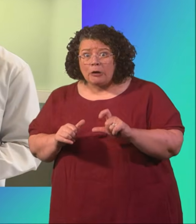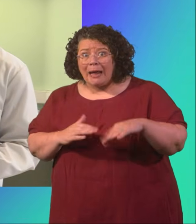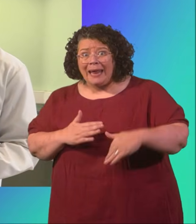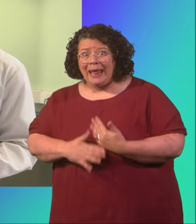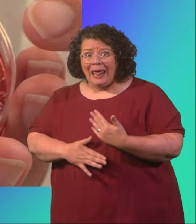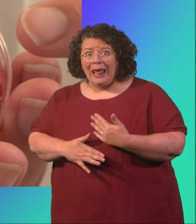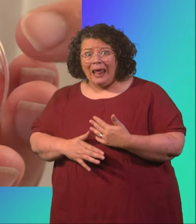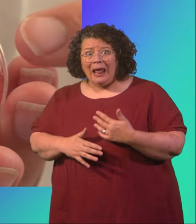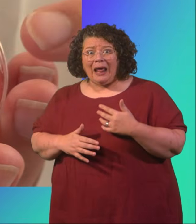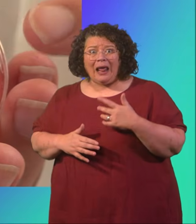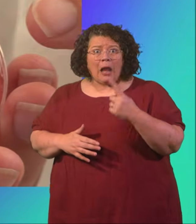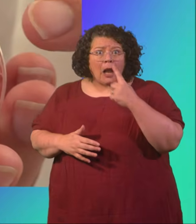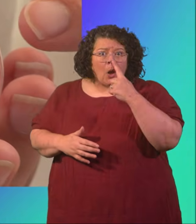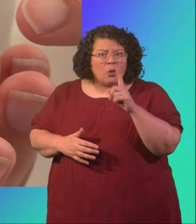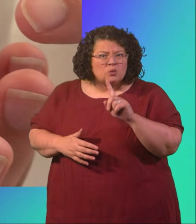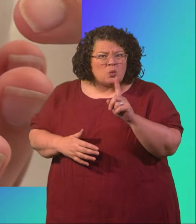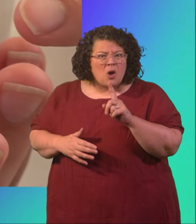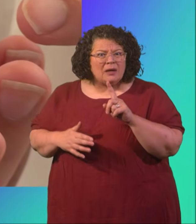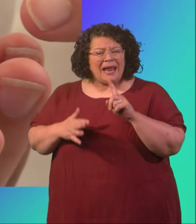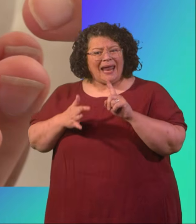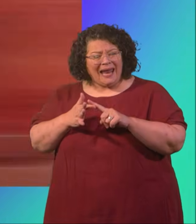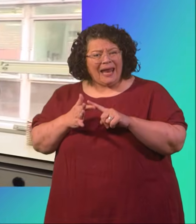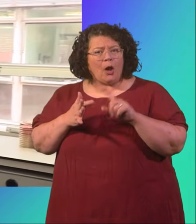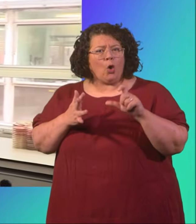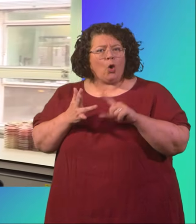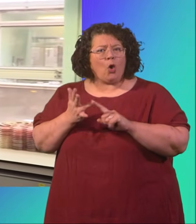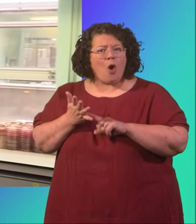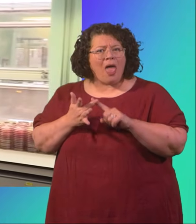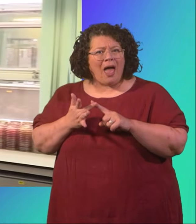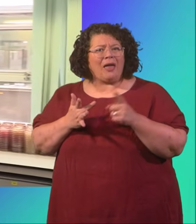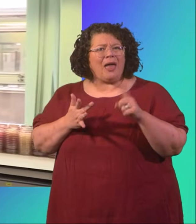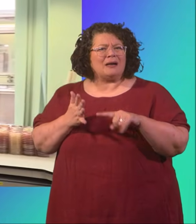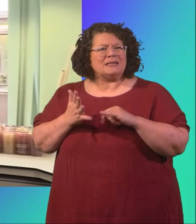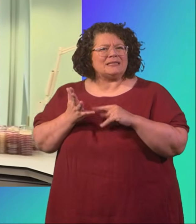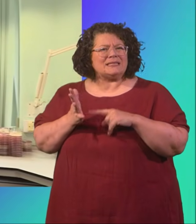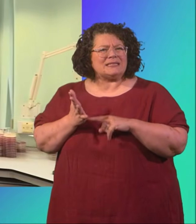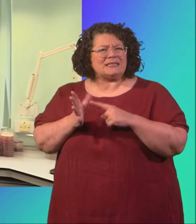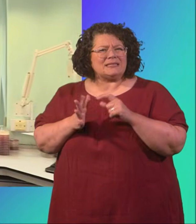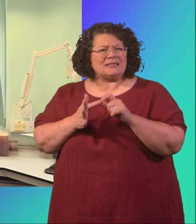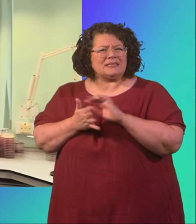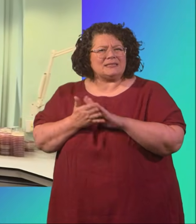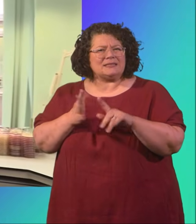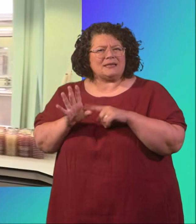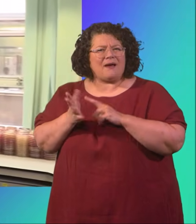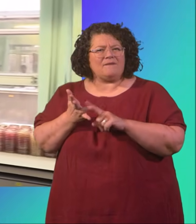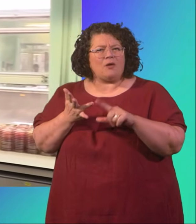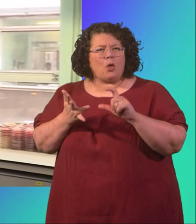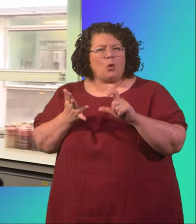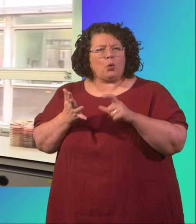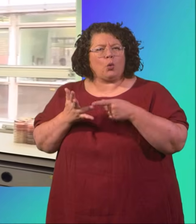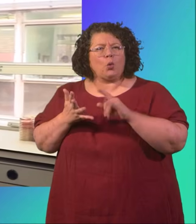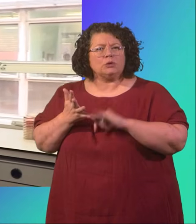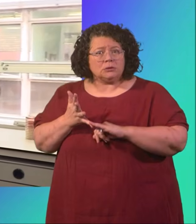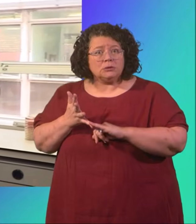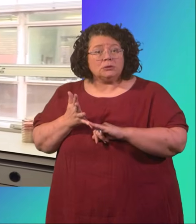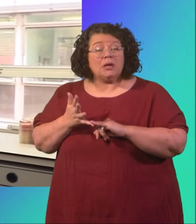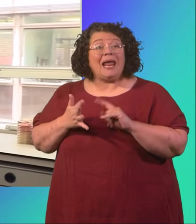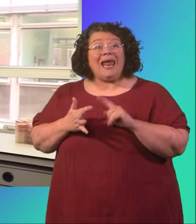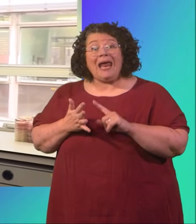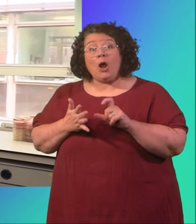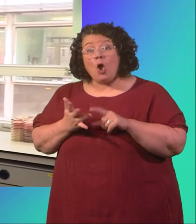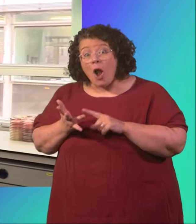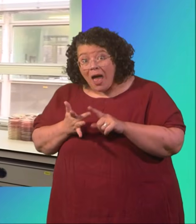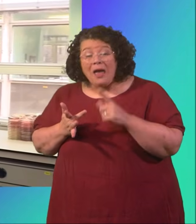of Staphylococcus as well. Now, E. coli can be dangerous. They do cause disease, but living up your nose, or commonly living up your bottom,